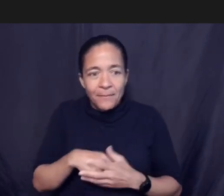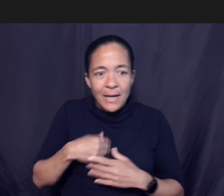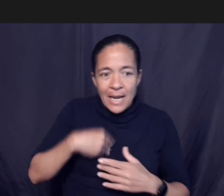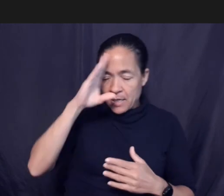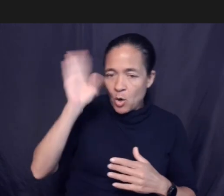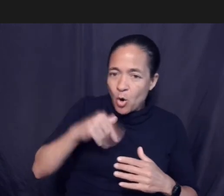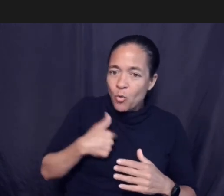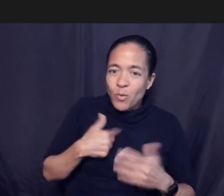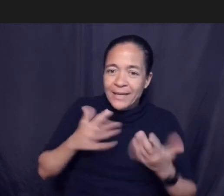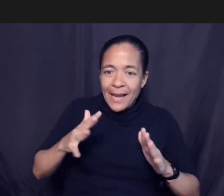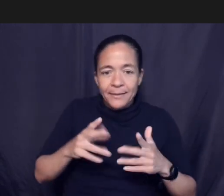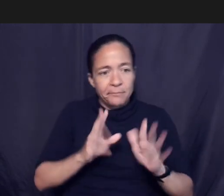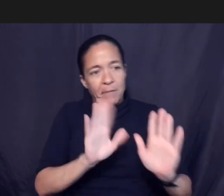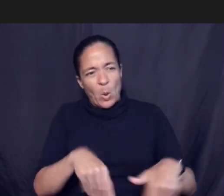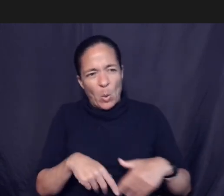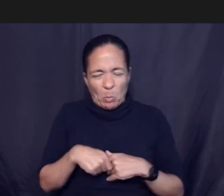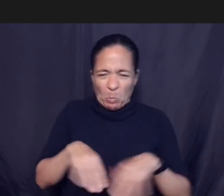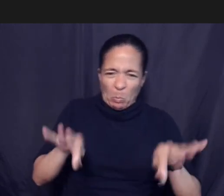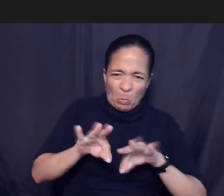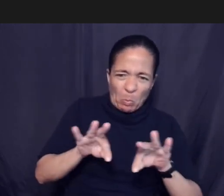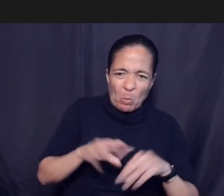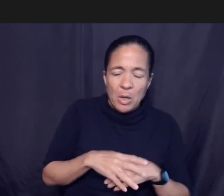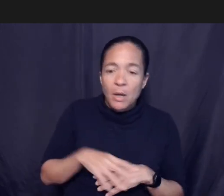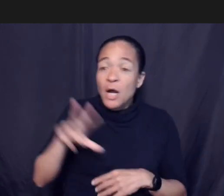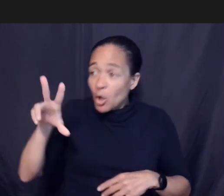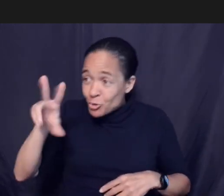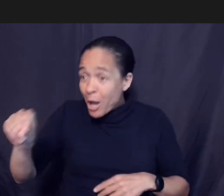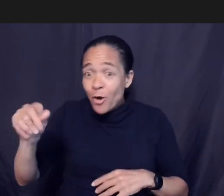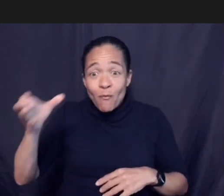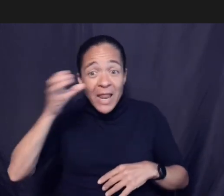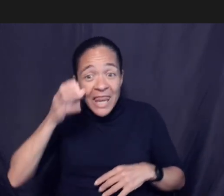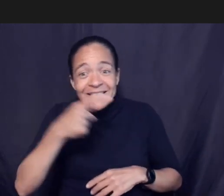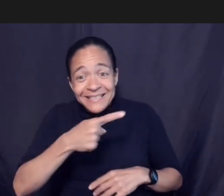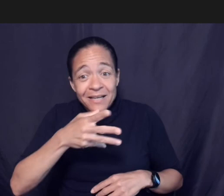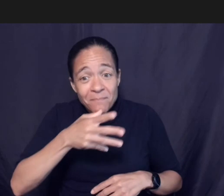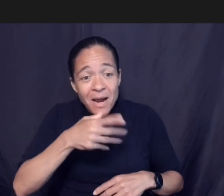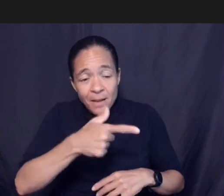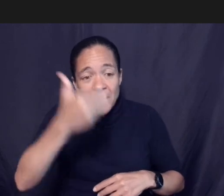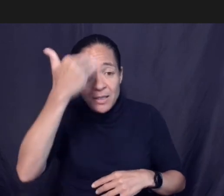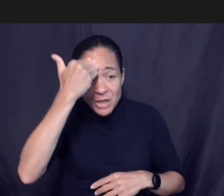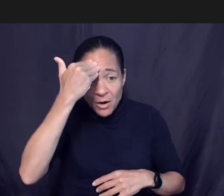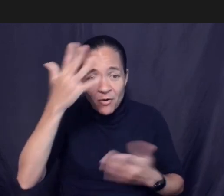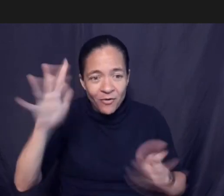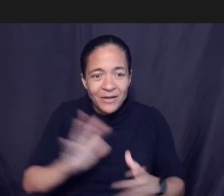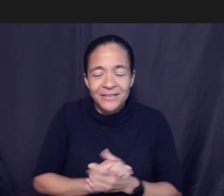we kind of go like, oh yeah, you just, think, no, listen to the moms, and they know.